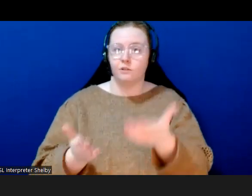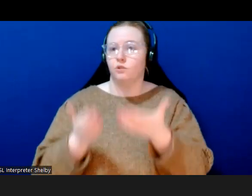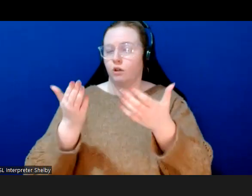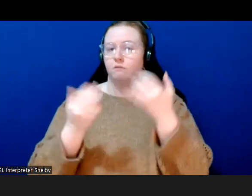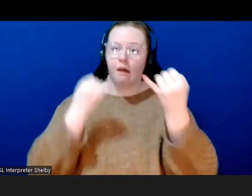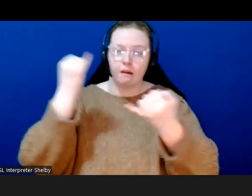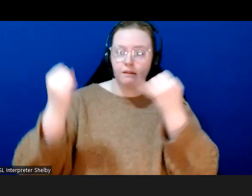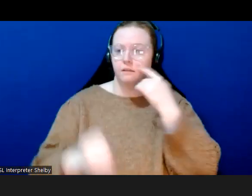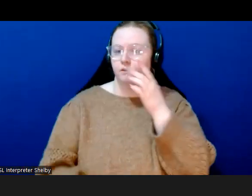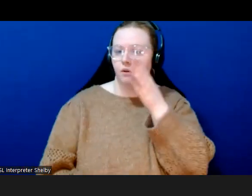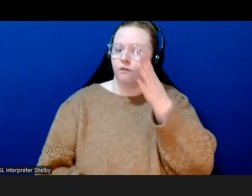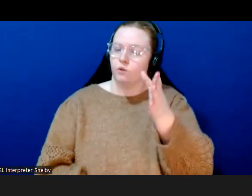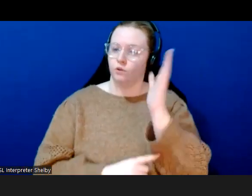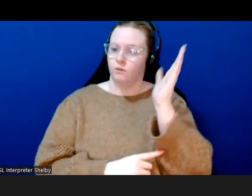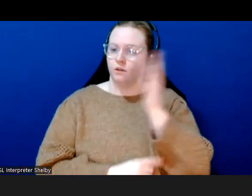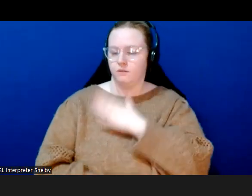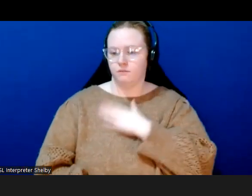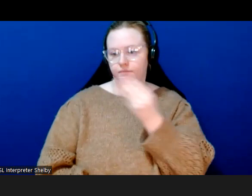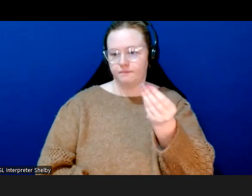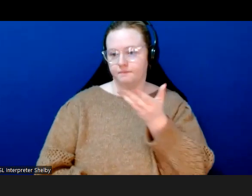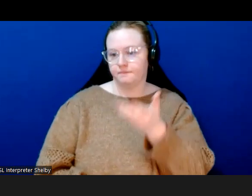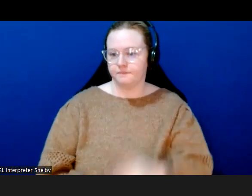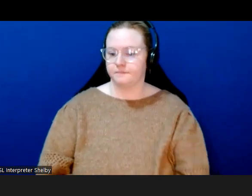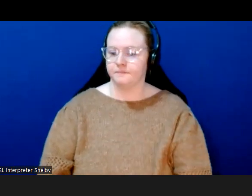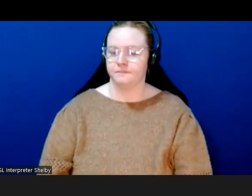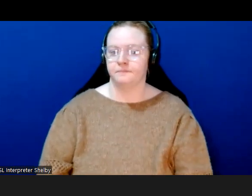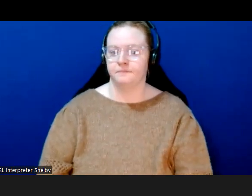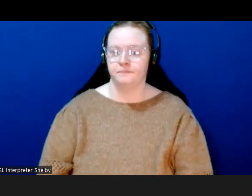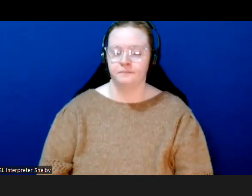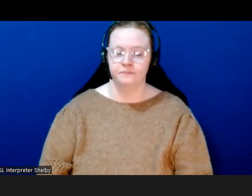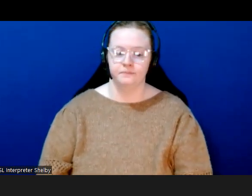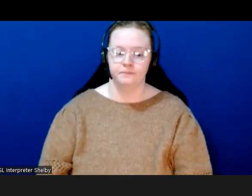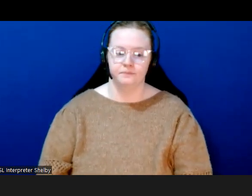future presentations, please don't hesitate to reach out.